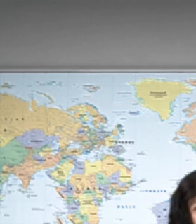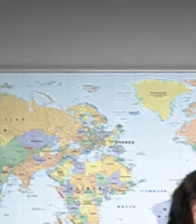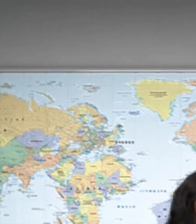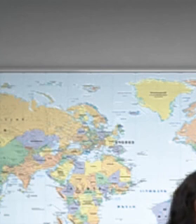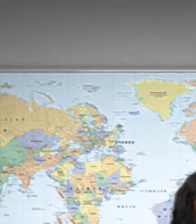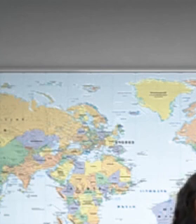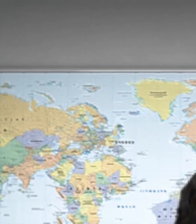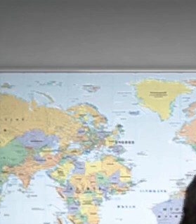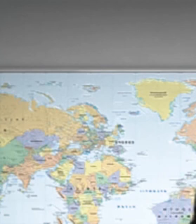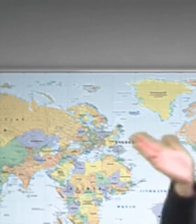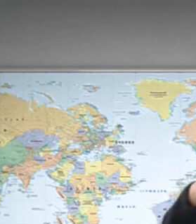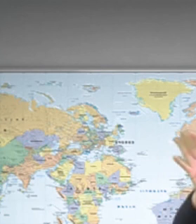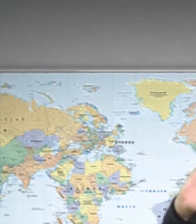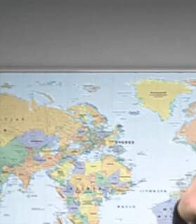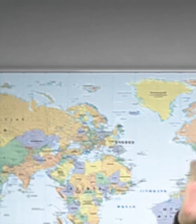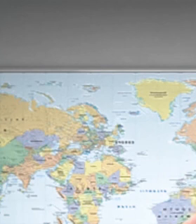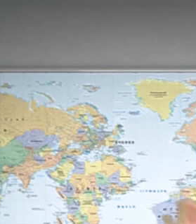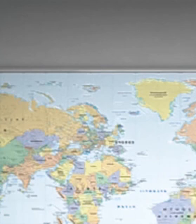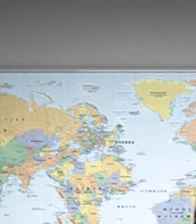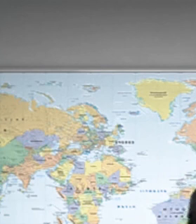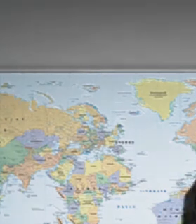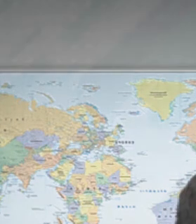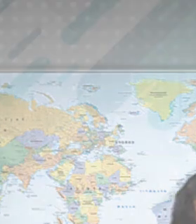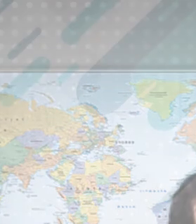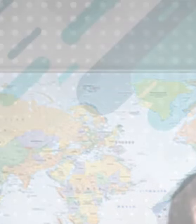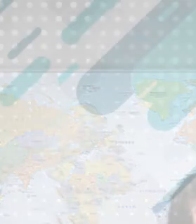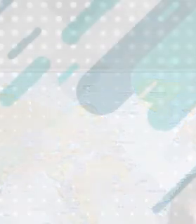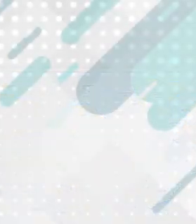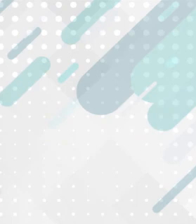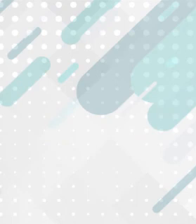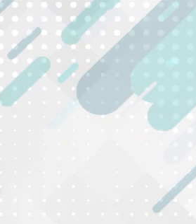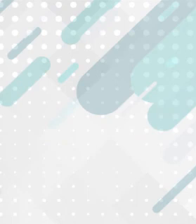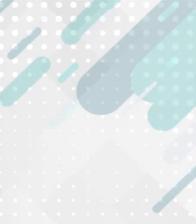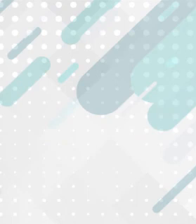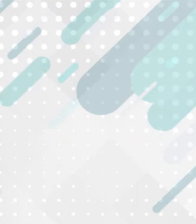Thank you so much from us here in studio. It's bye-bye. Thank you.